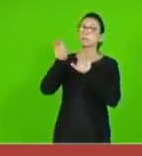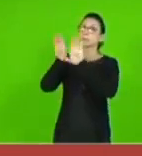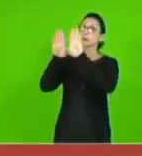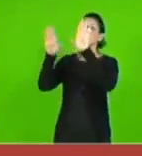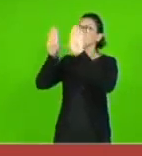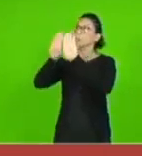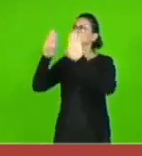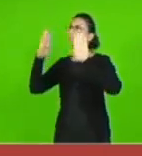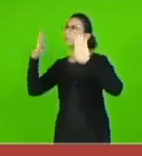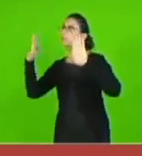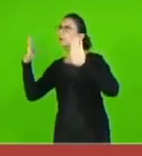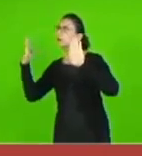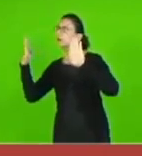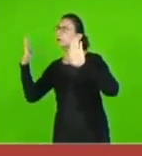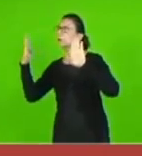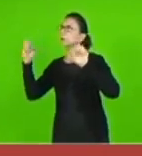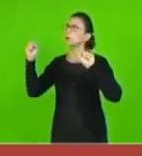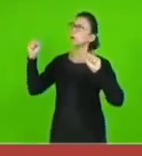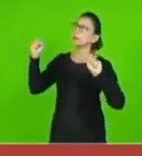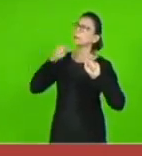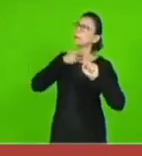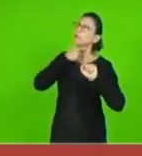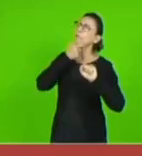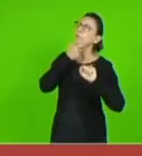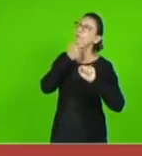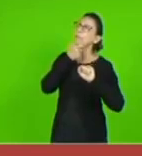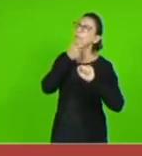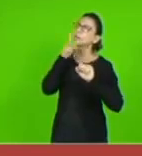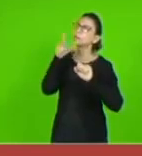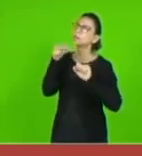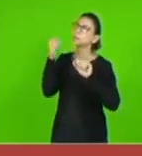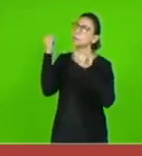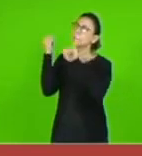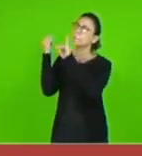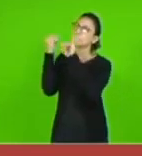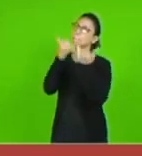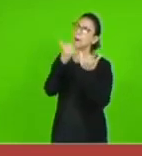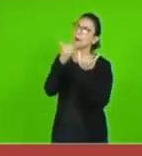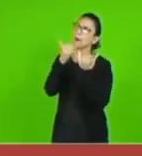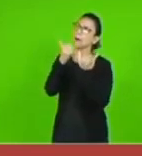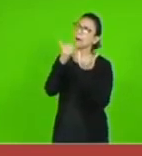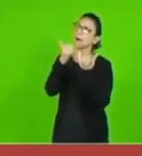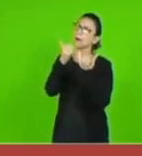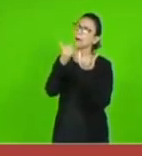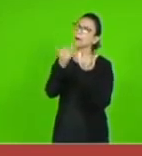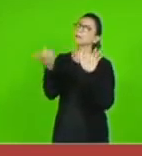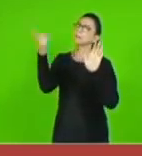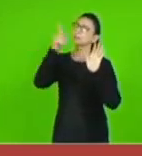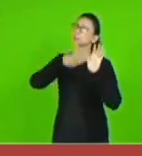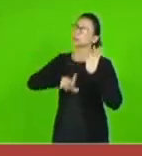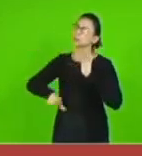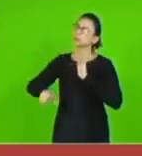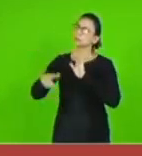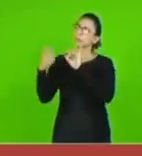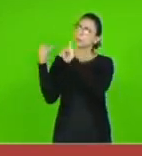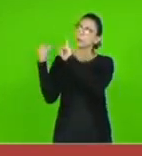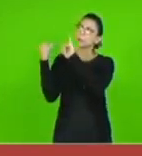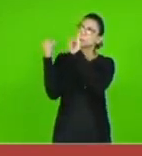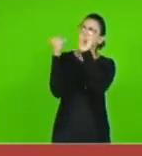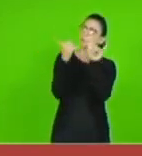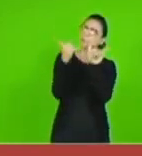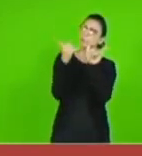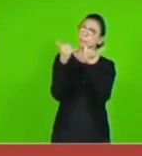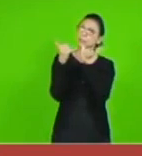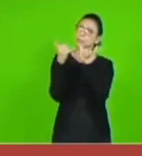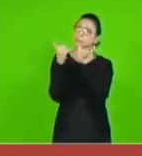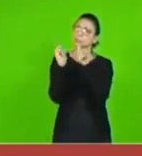chapter 4, it's talking about the open door and talking about how the Lord has voice of many trumpets and